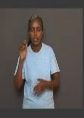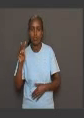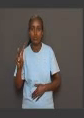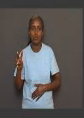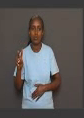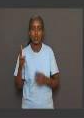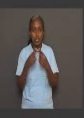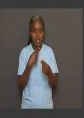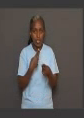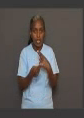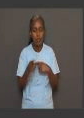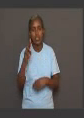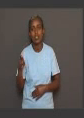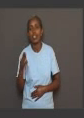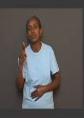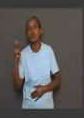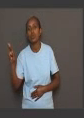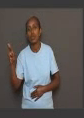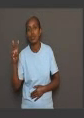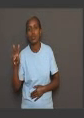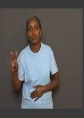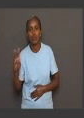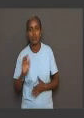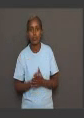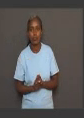2 times the square root of 2.